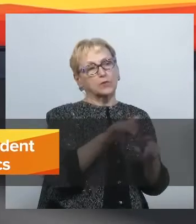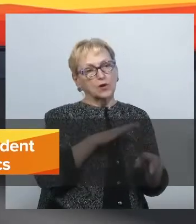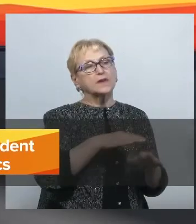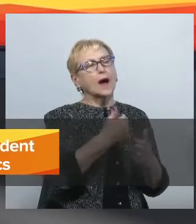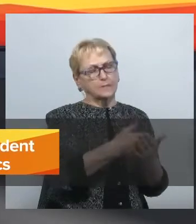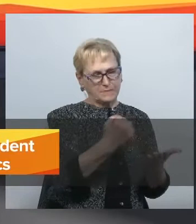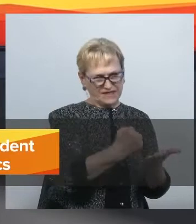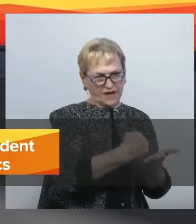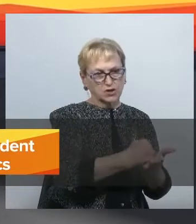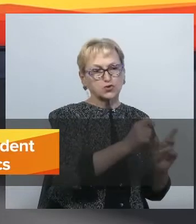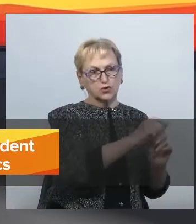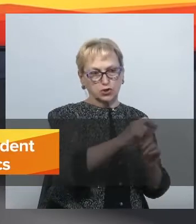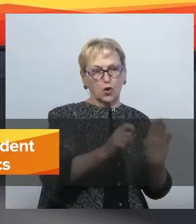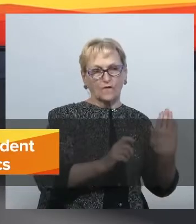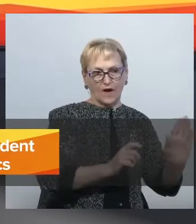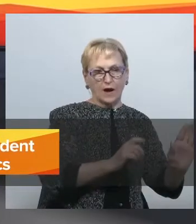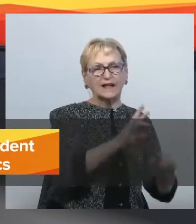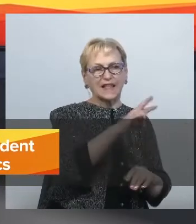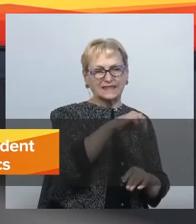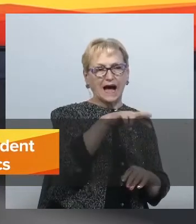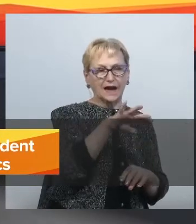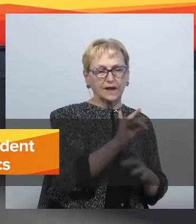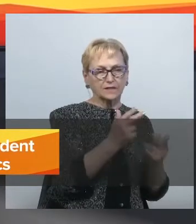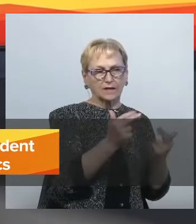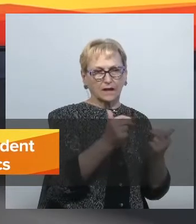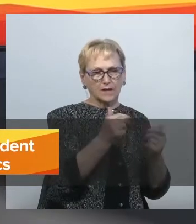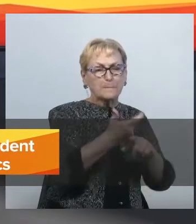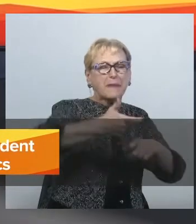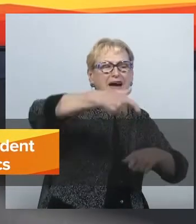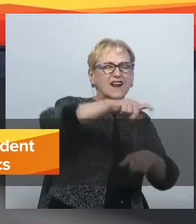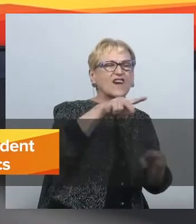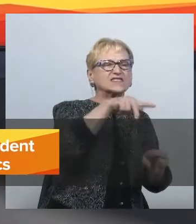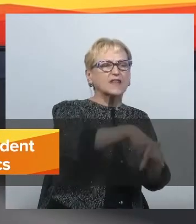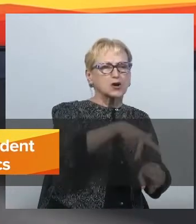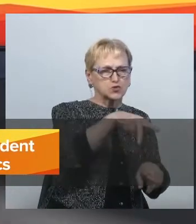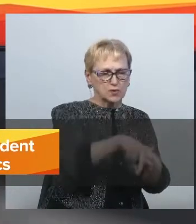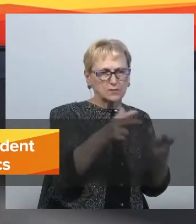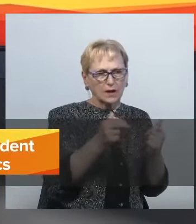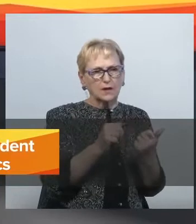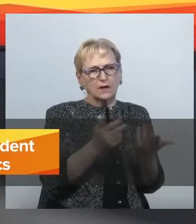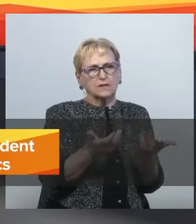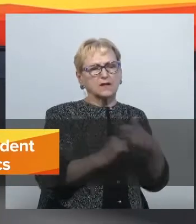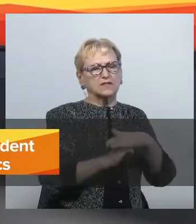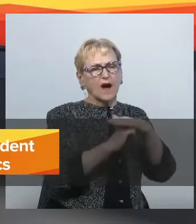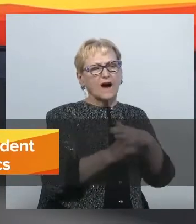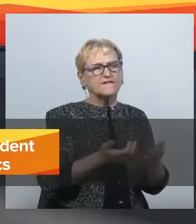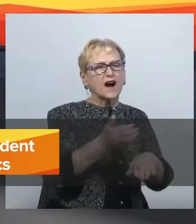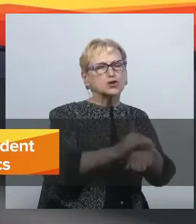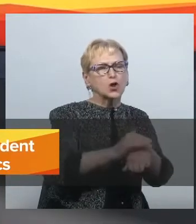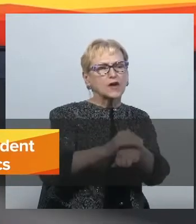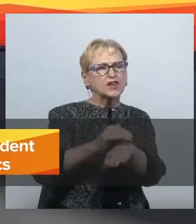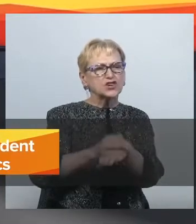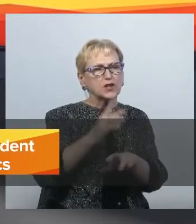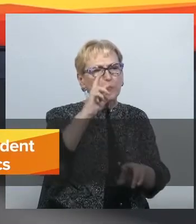solved. And I confirm the words of Natalia that usually regional media respond to it when the reader complained on the title